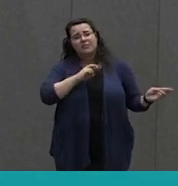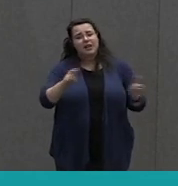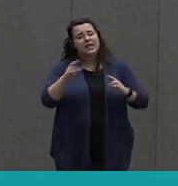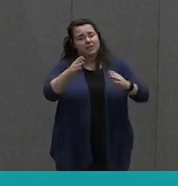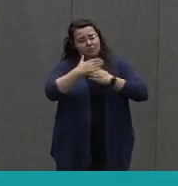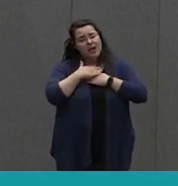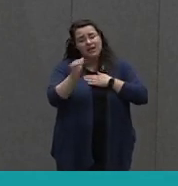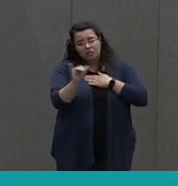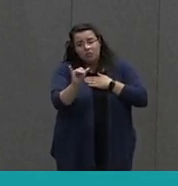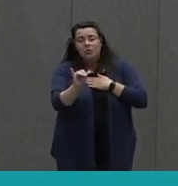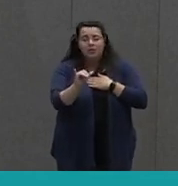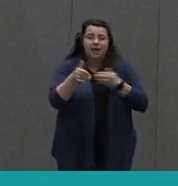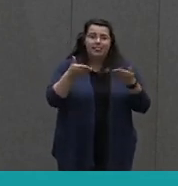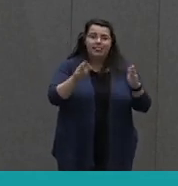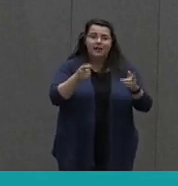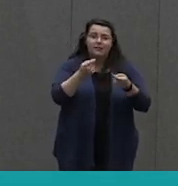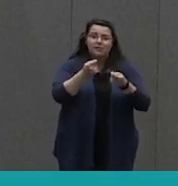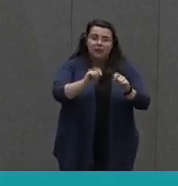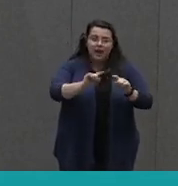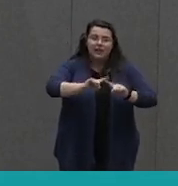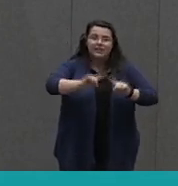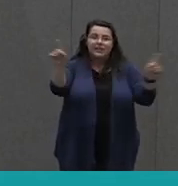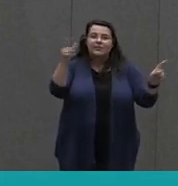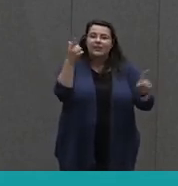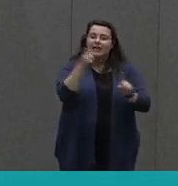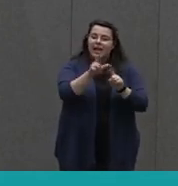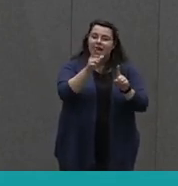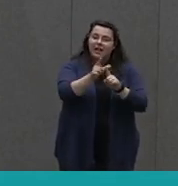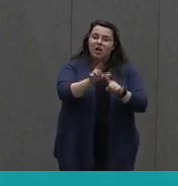And he says, catch me, guys.